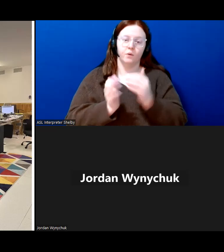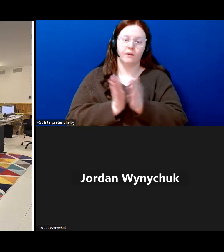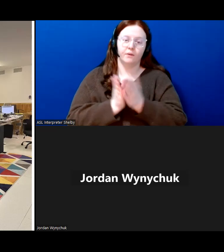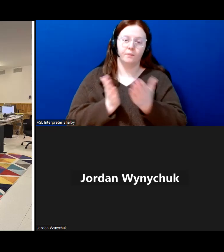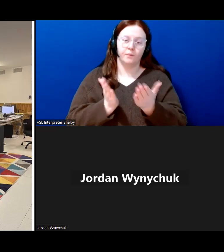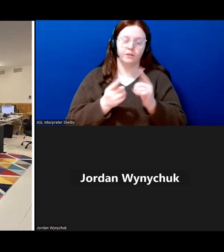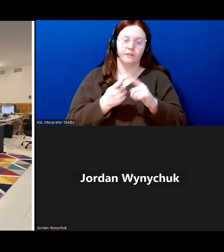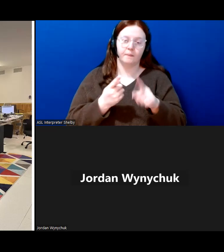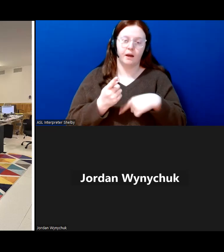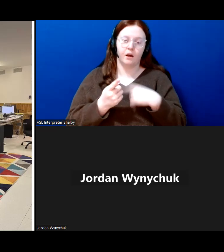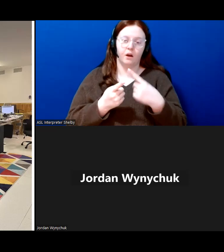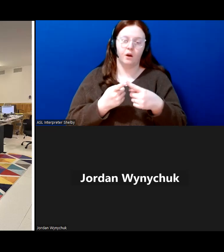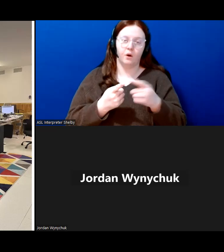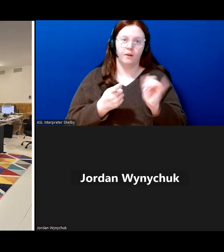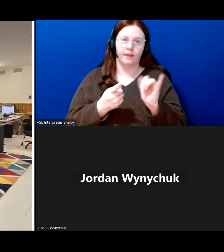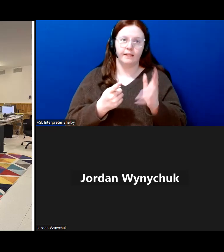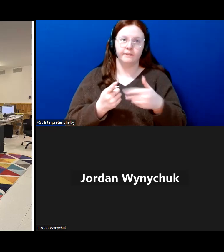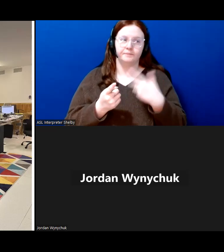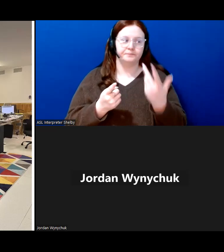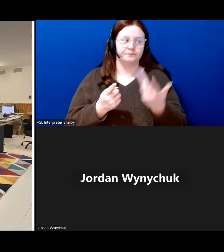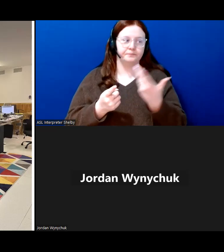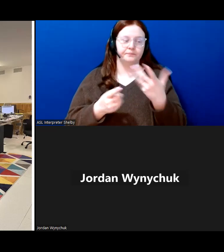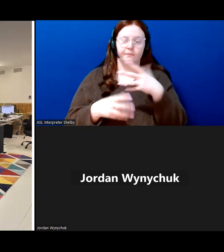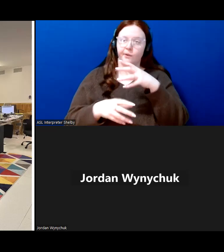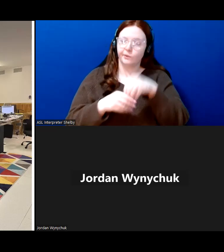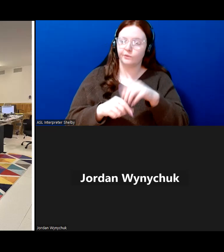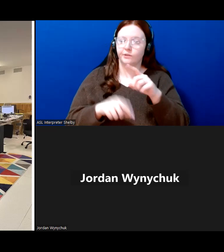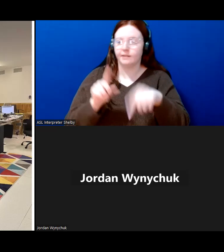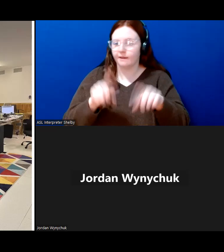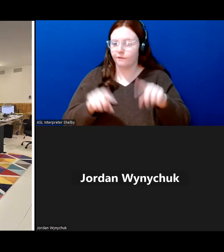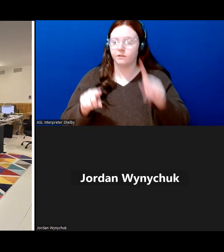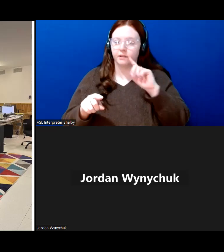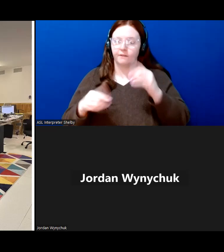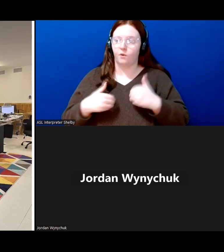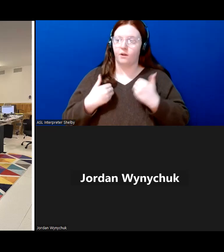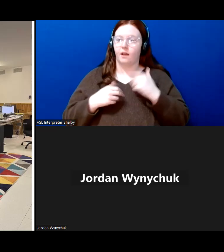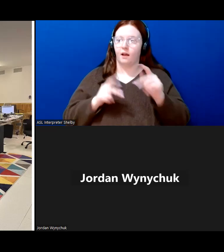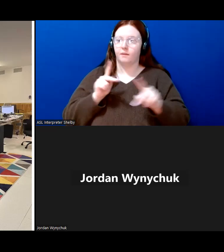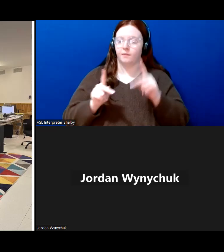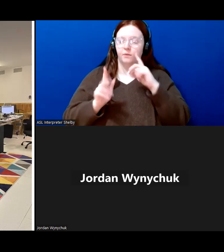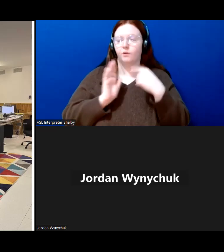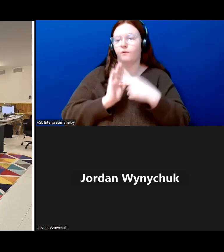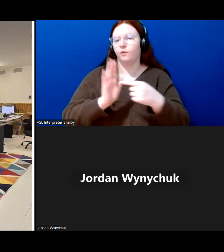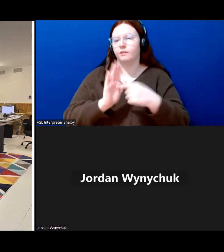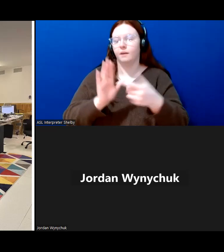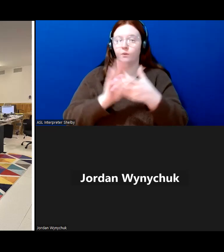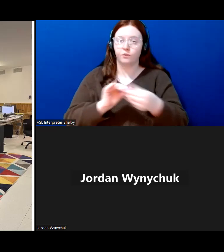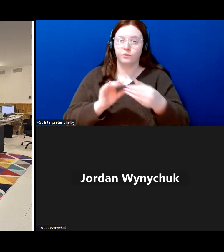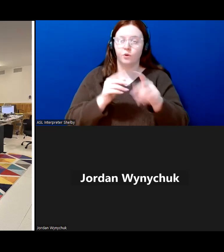more towards like inclusion and diversity for young people. So for instance, stories about